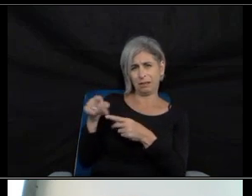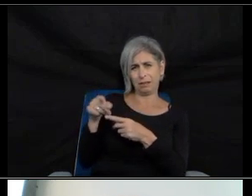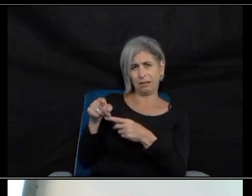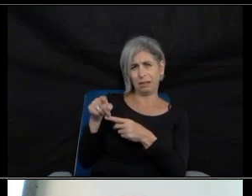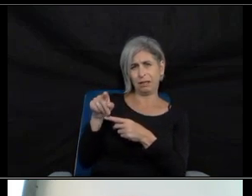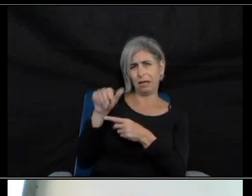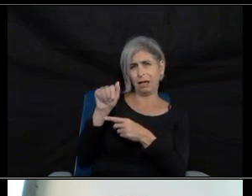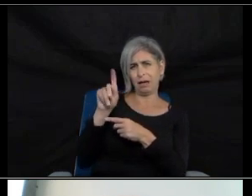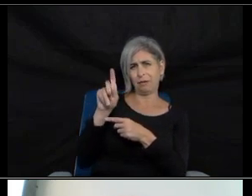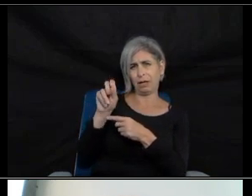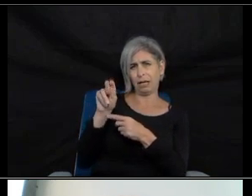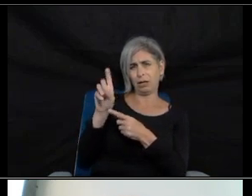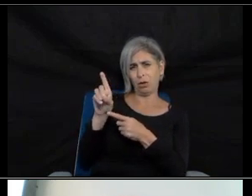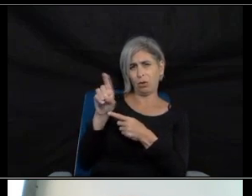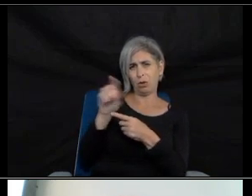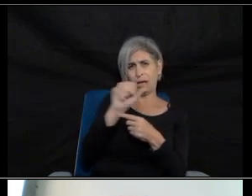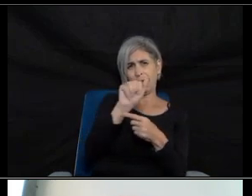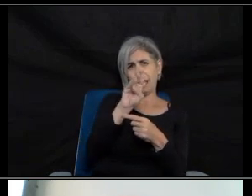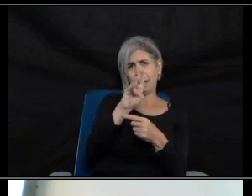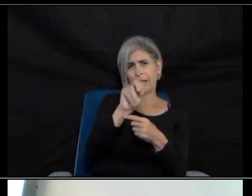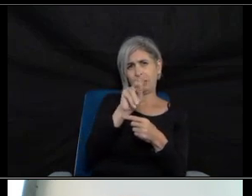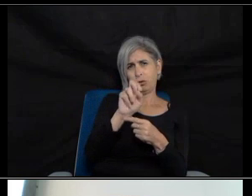Afrando Patterson and Abby Murrell.